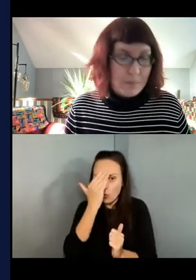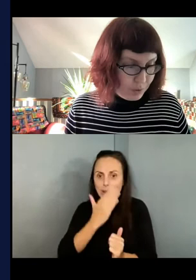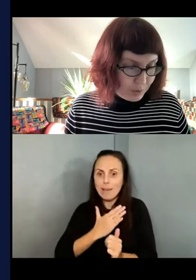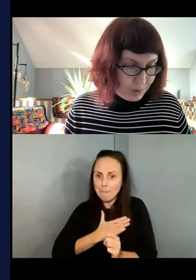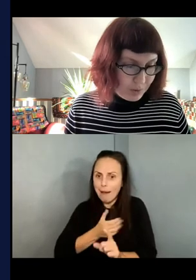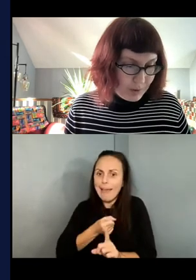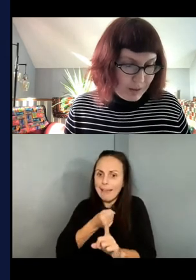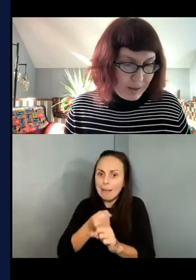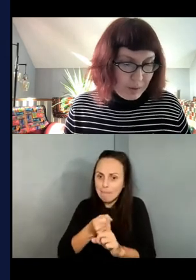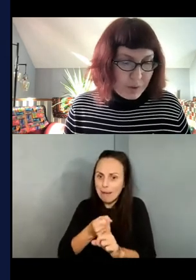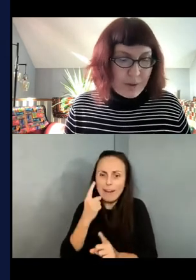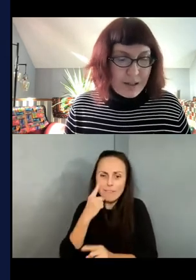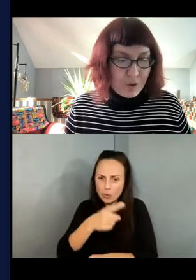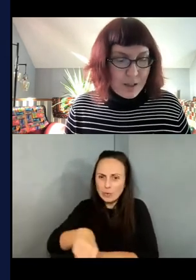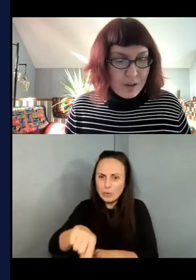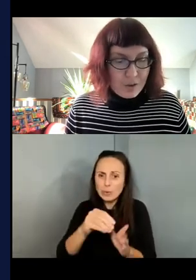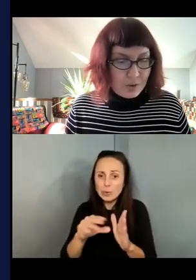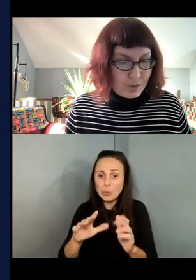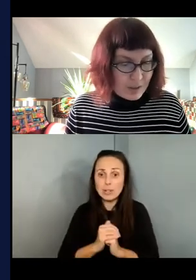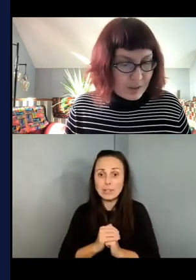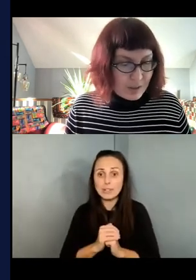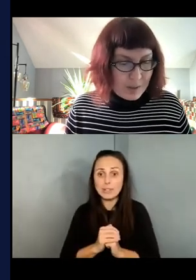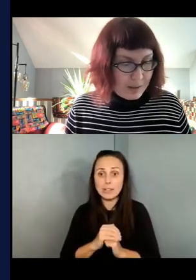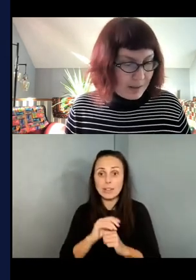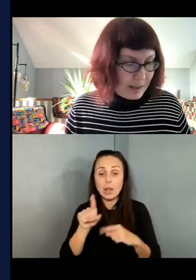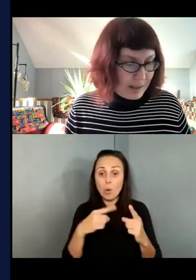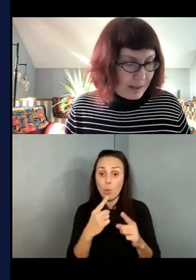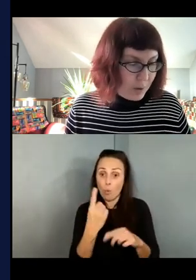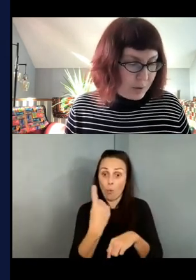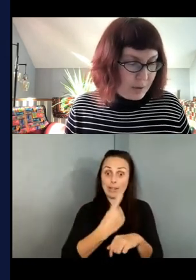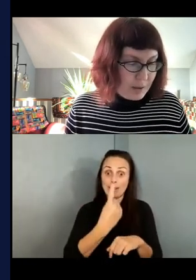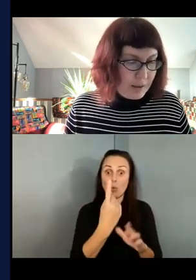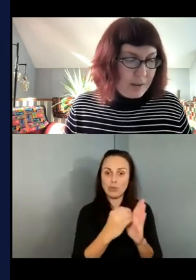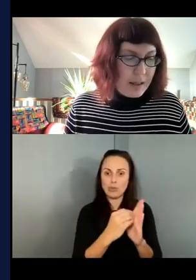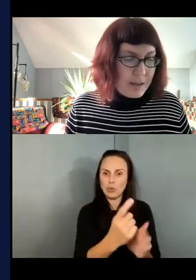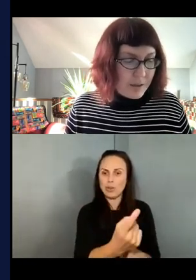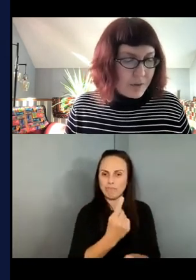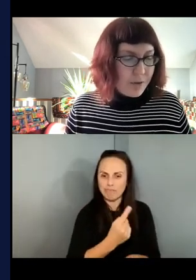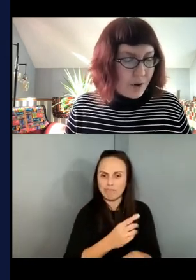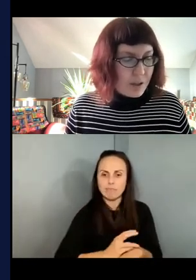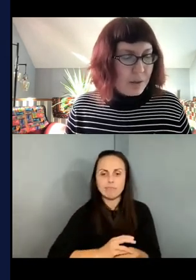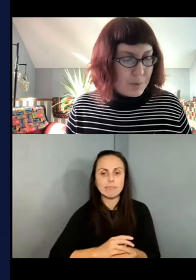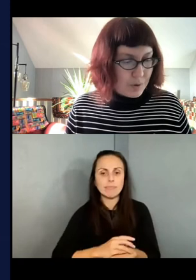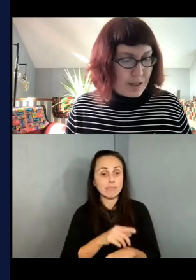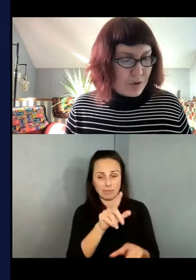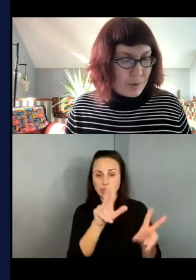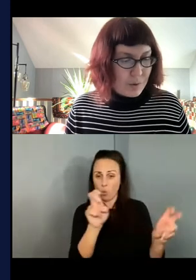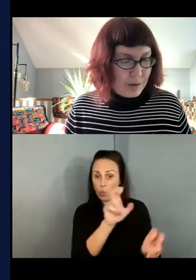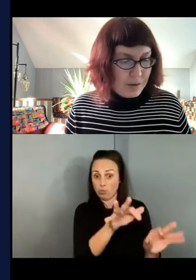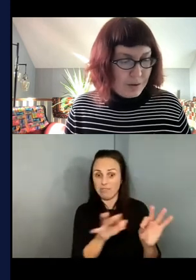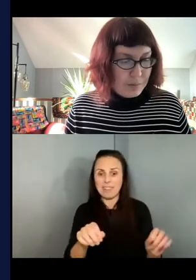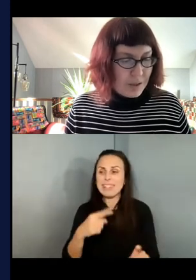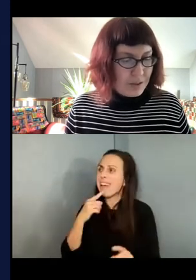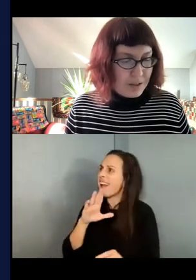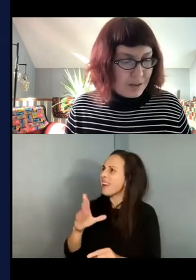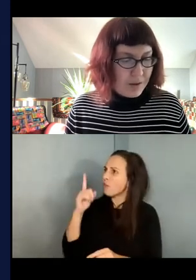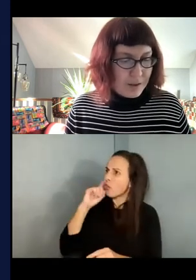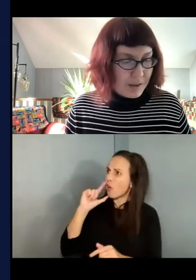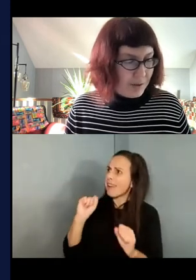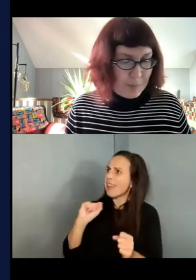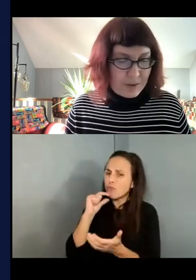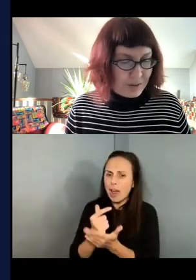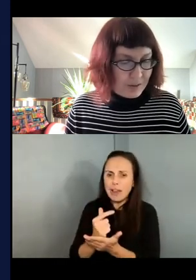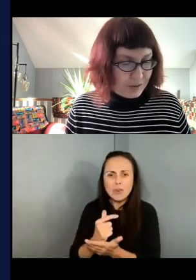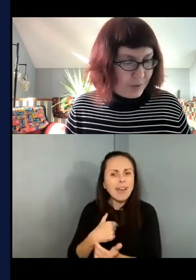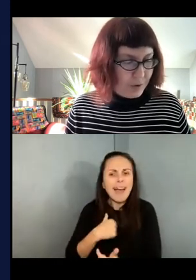my students. When a graduating student said to me, and I quote, "I never thought I would graduate because I didn't think